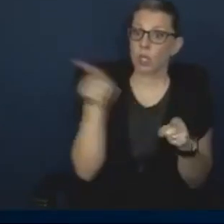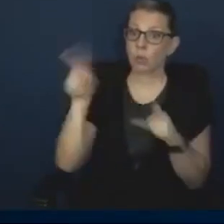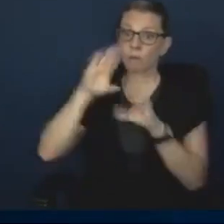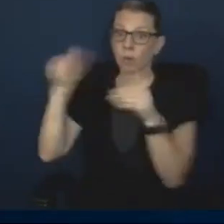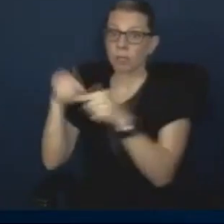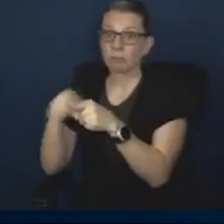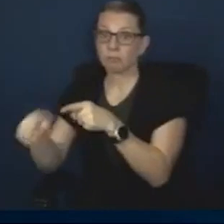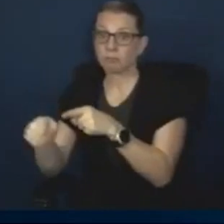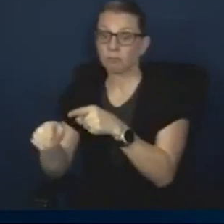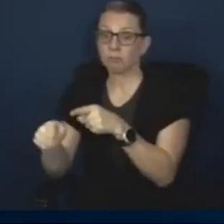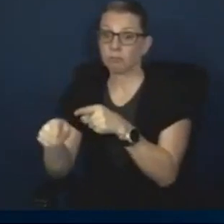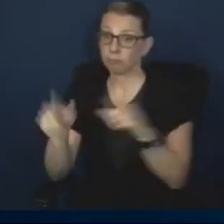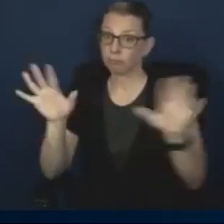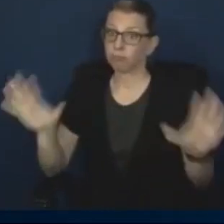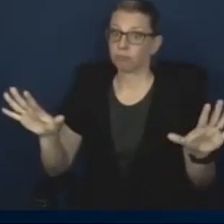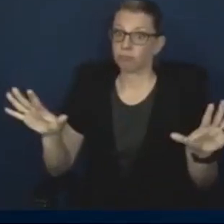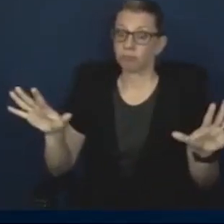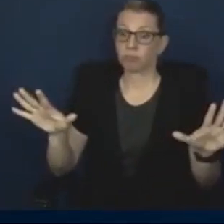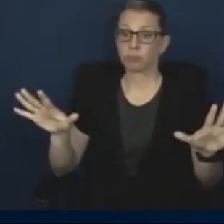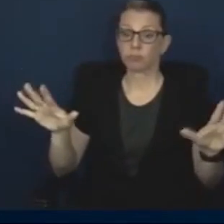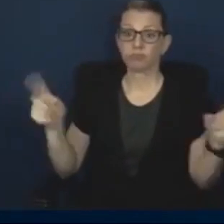And that way we won't swerve and hit each other.